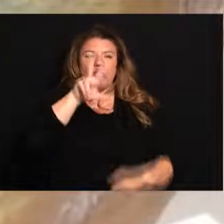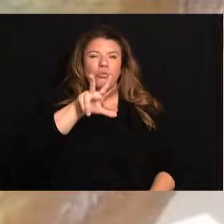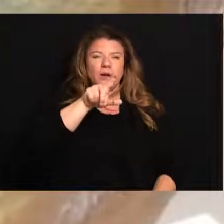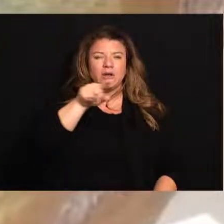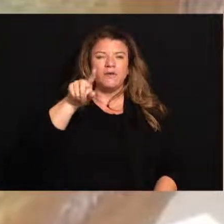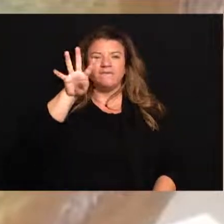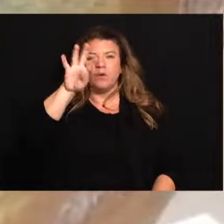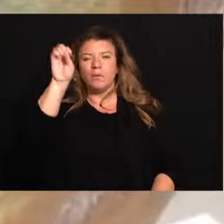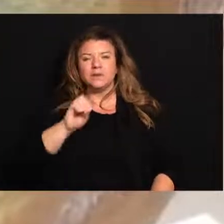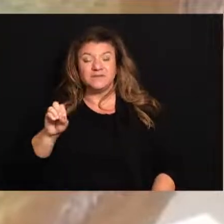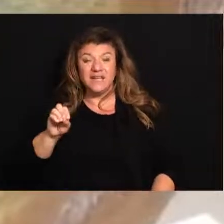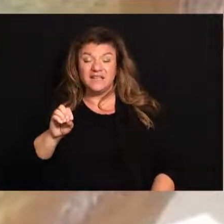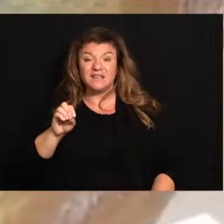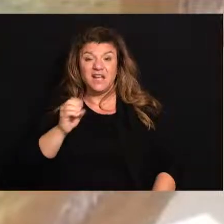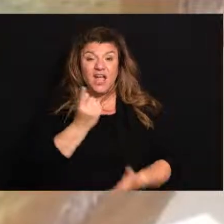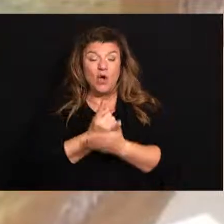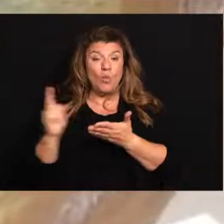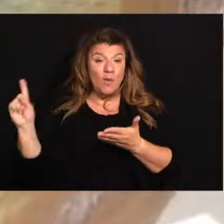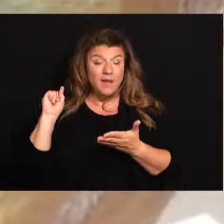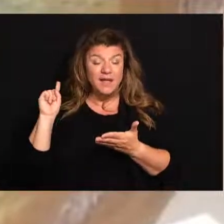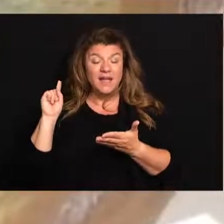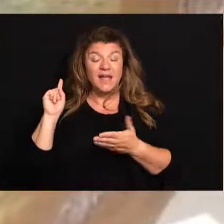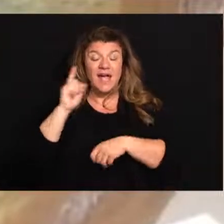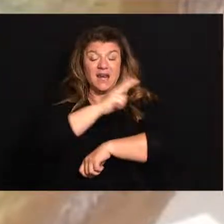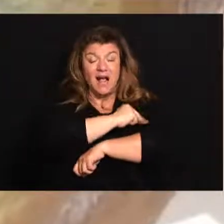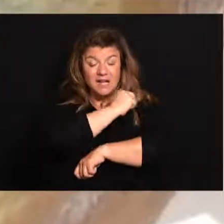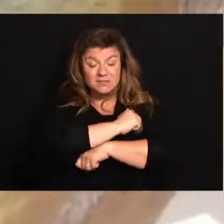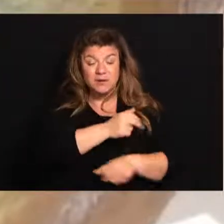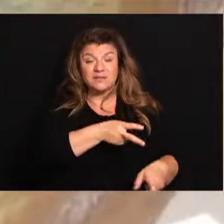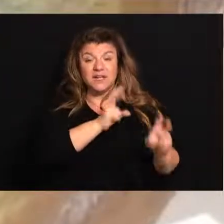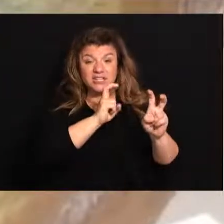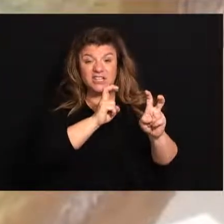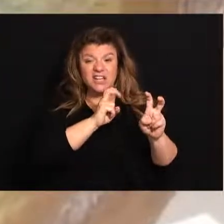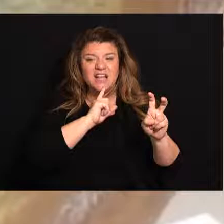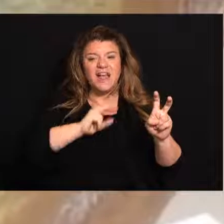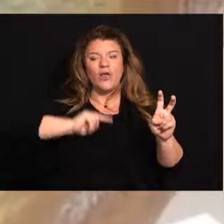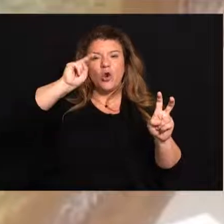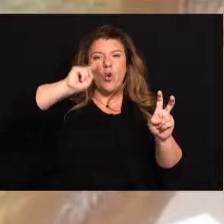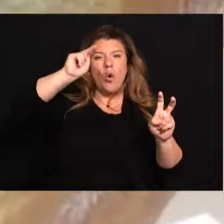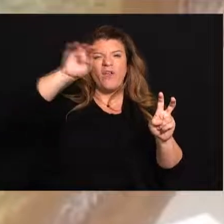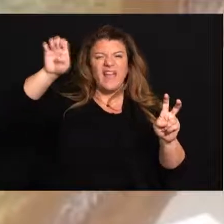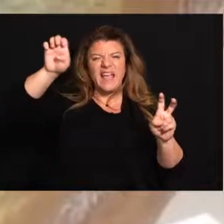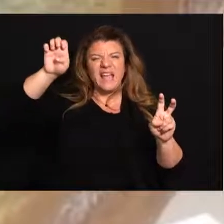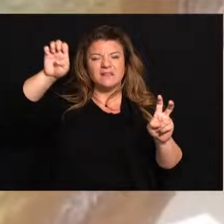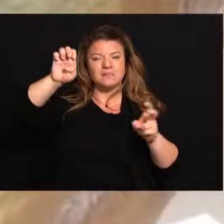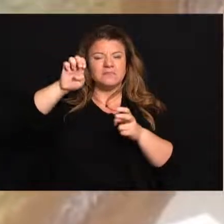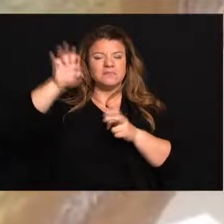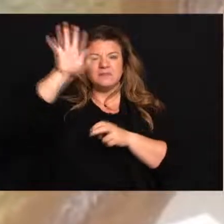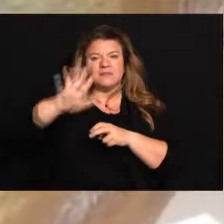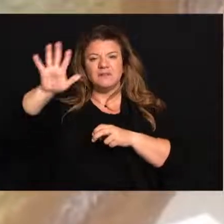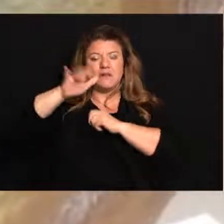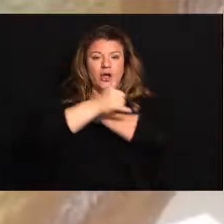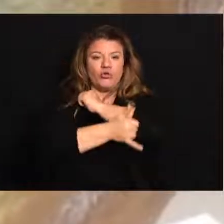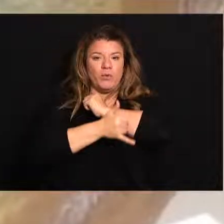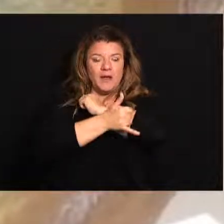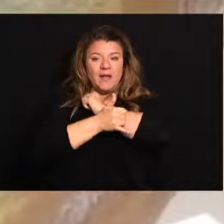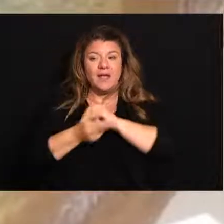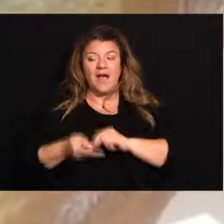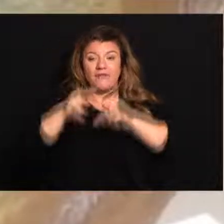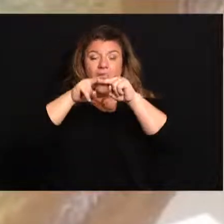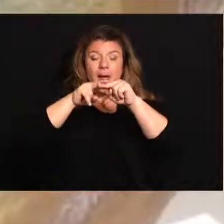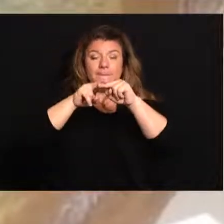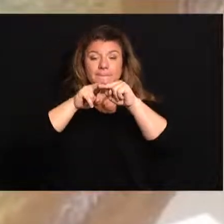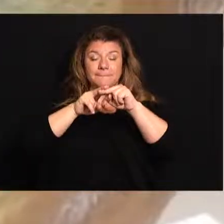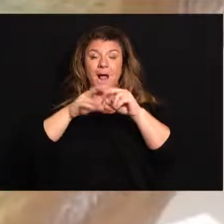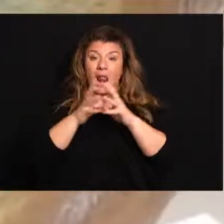the last week. And hospitalizations, particularly in the northeast part of the country, have gone up